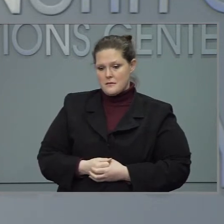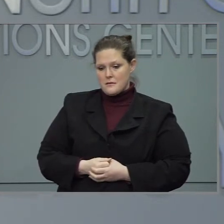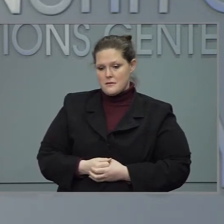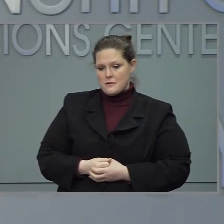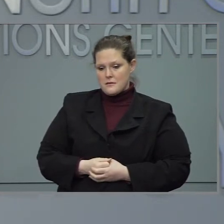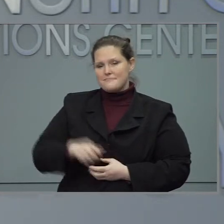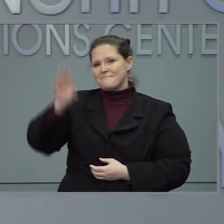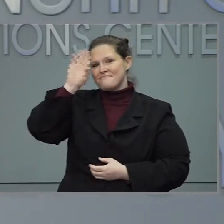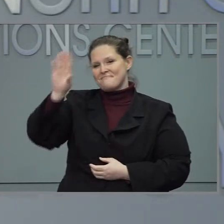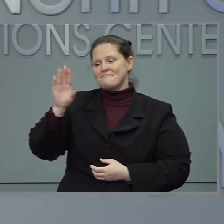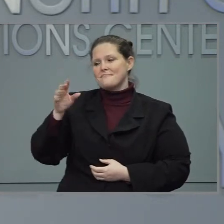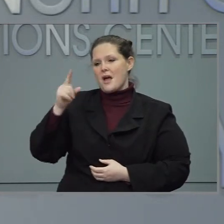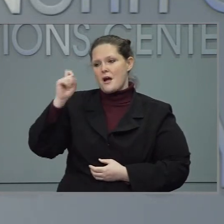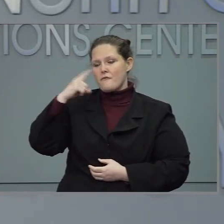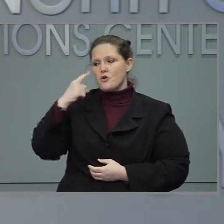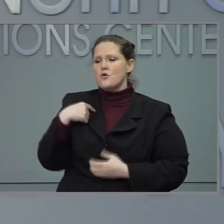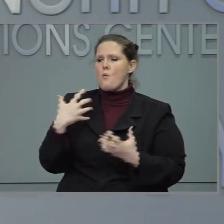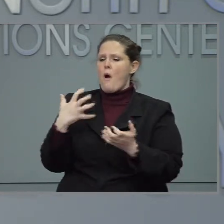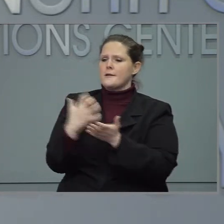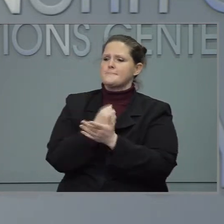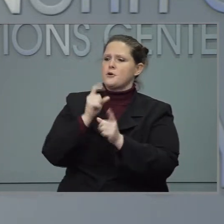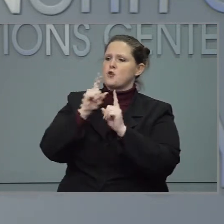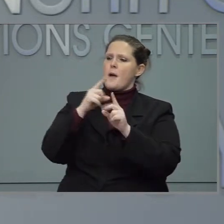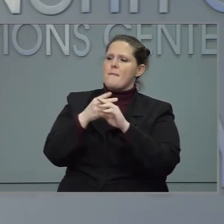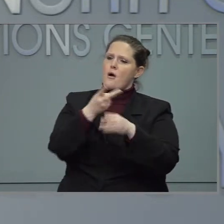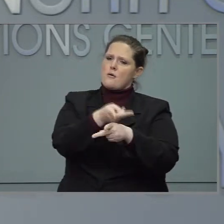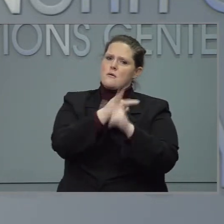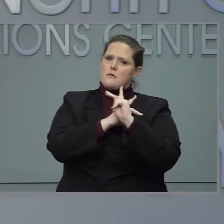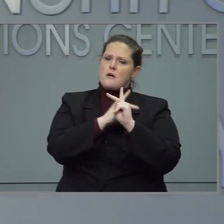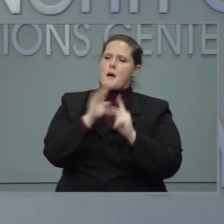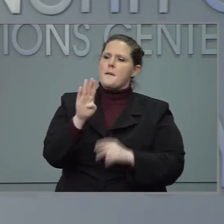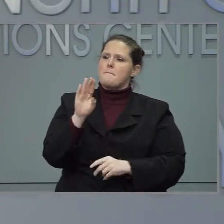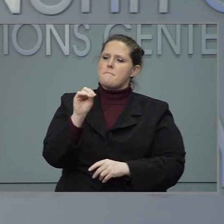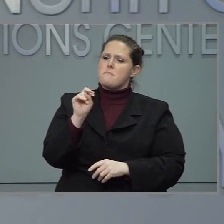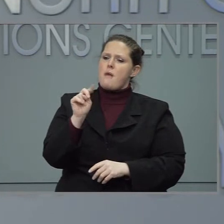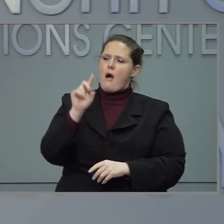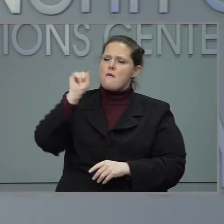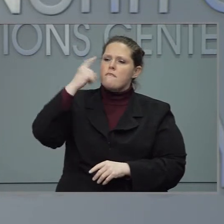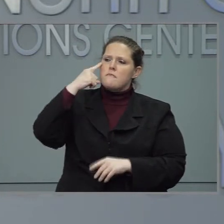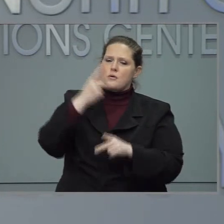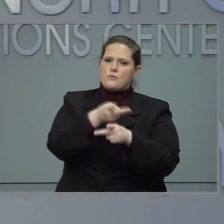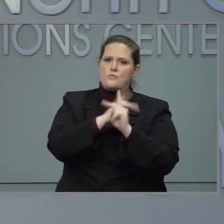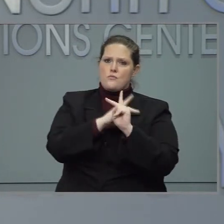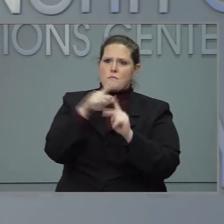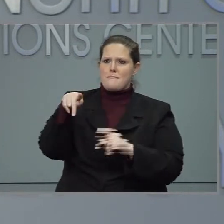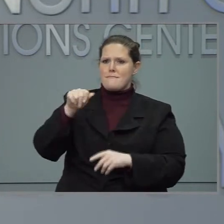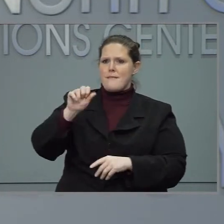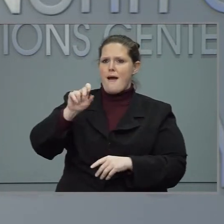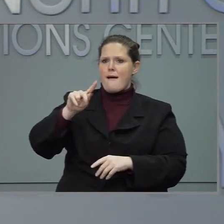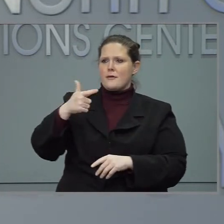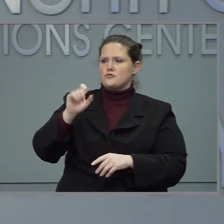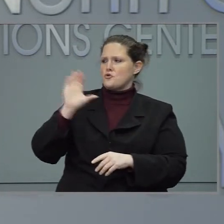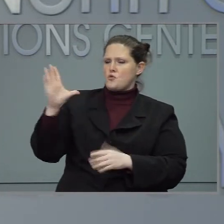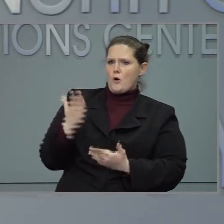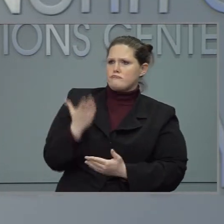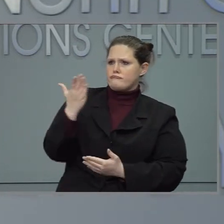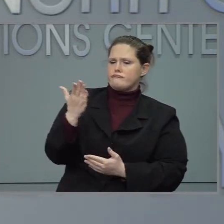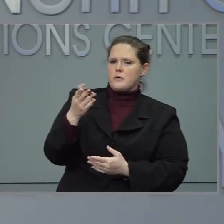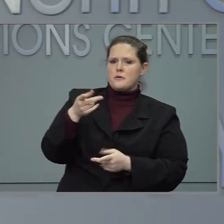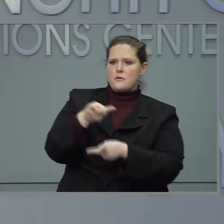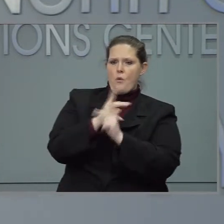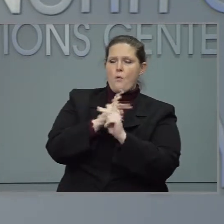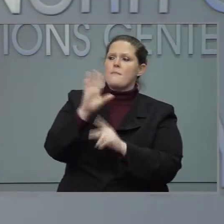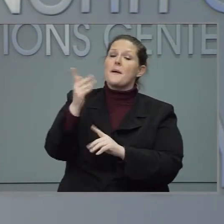Yeah, Governor, I want to talk about the bond package. What are your thoughts, given the fact that in the past the Senate has